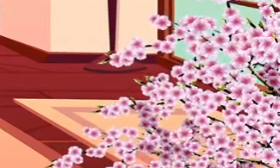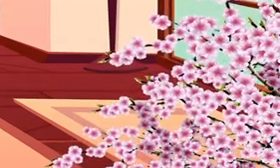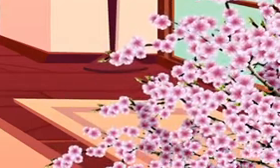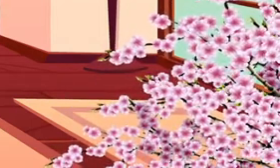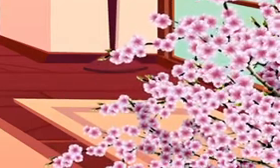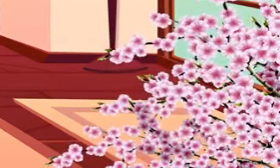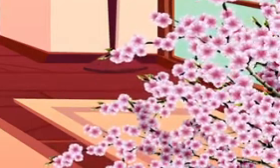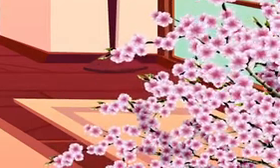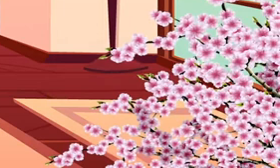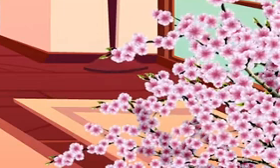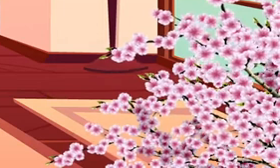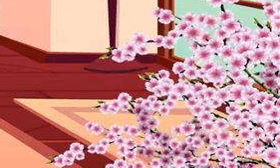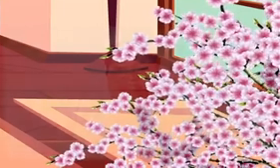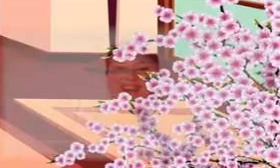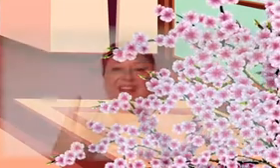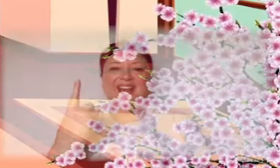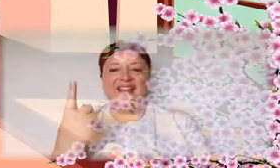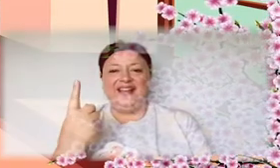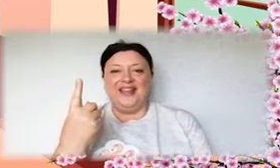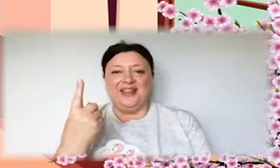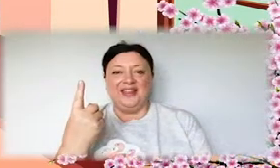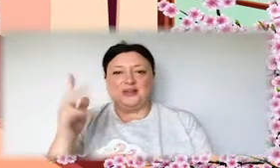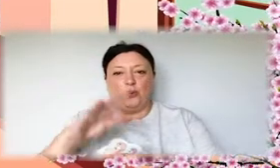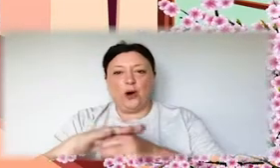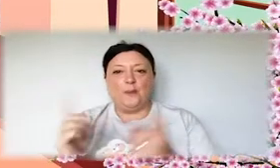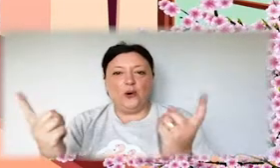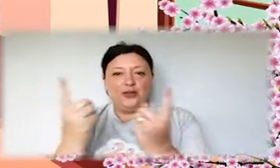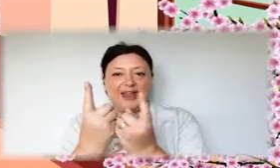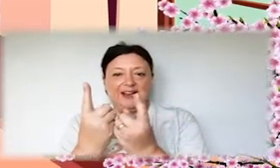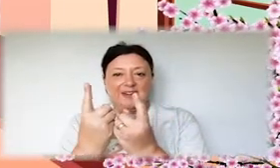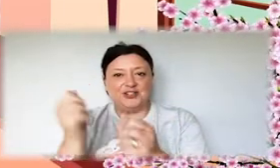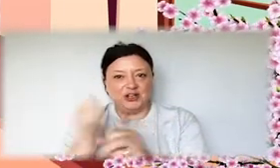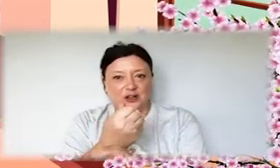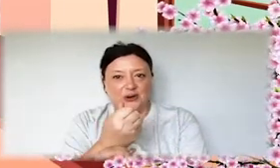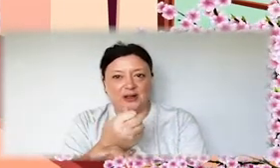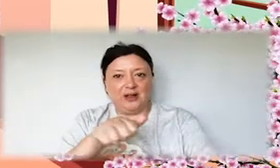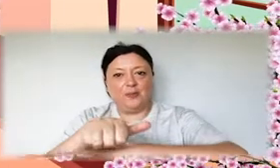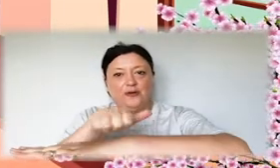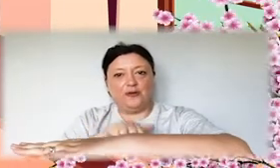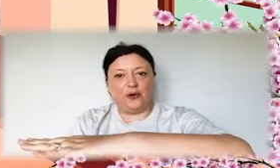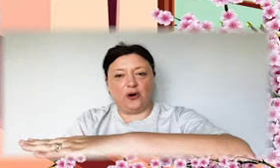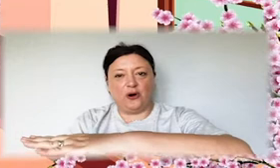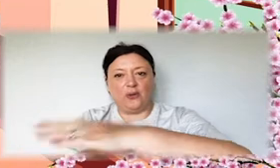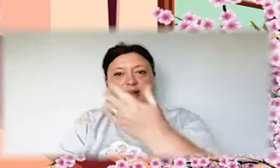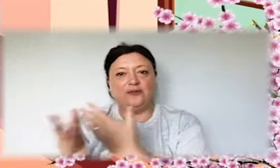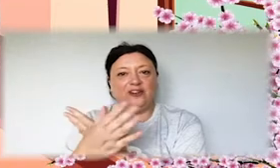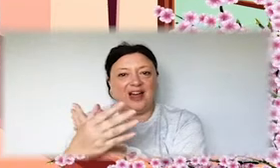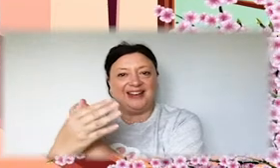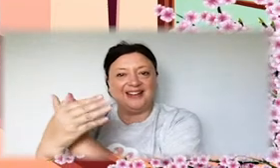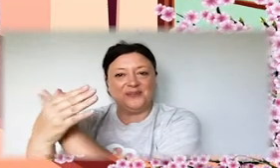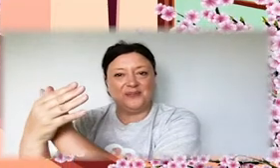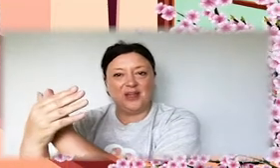done. Nice. Okay, there's one thing left to do before we can fly, and that is to make sure that